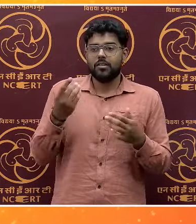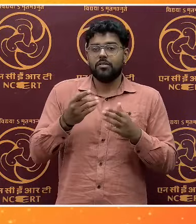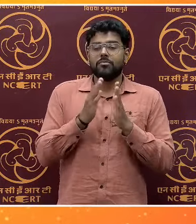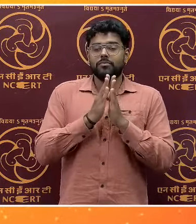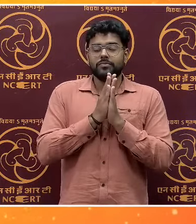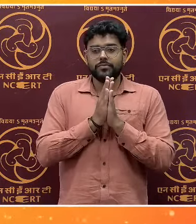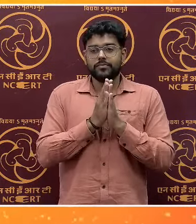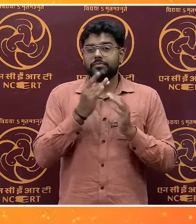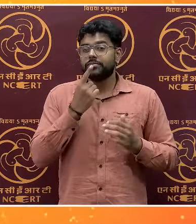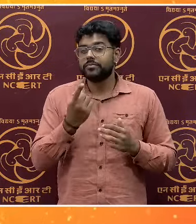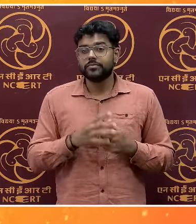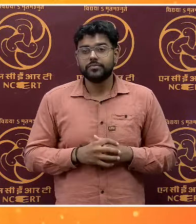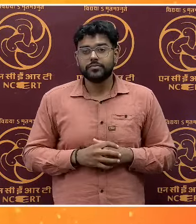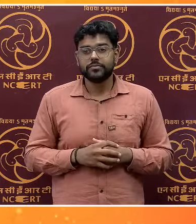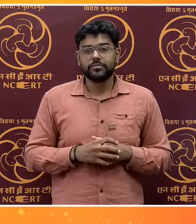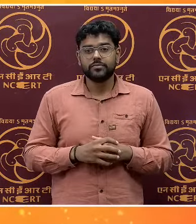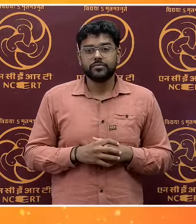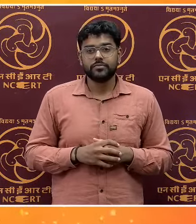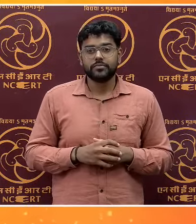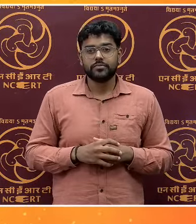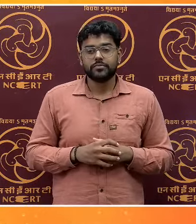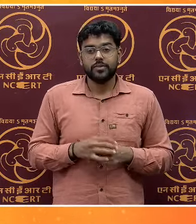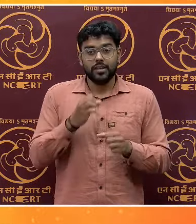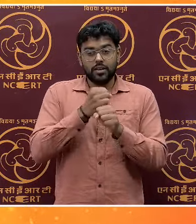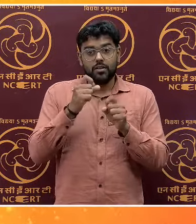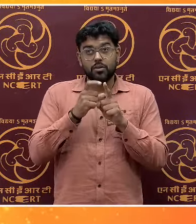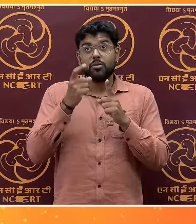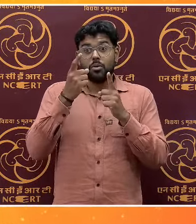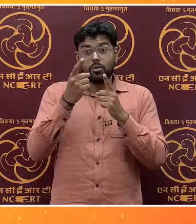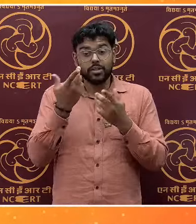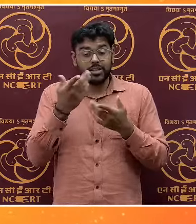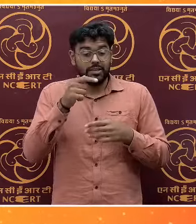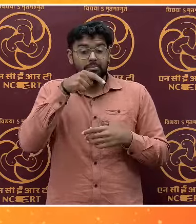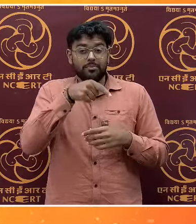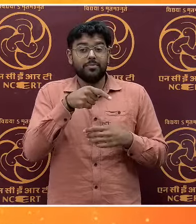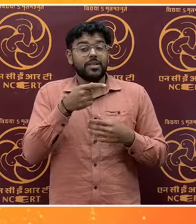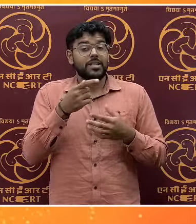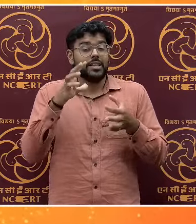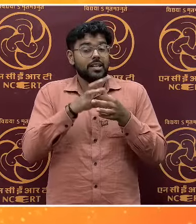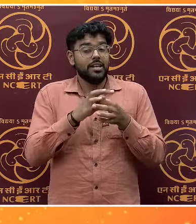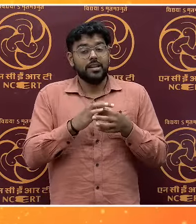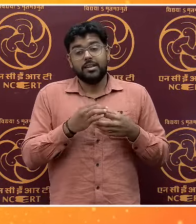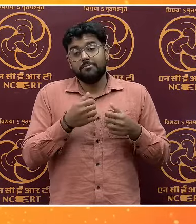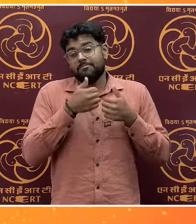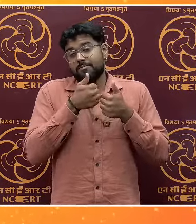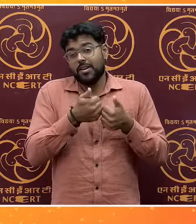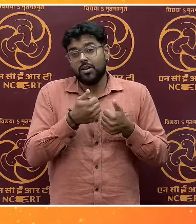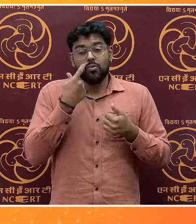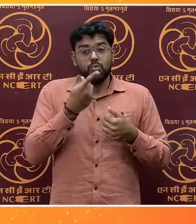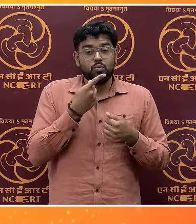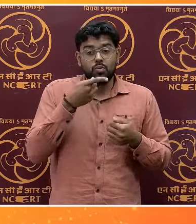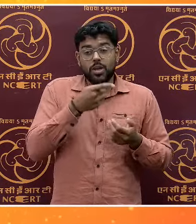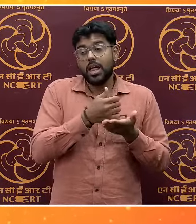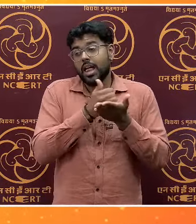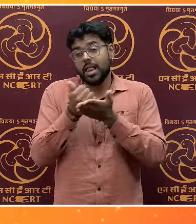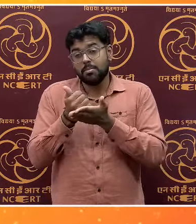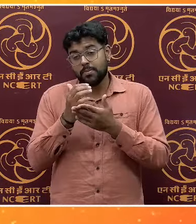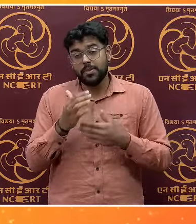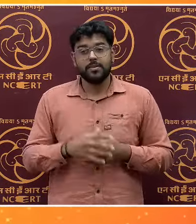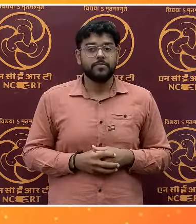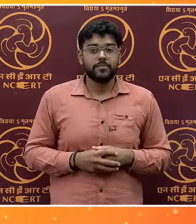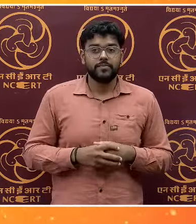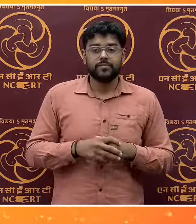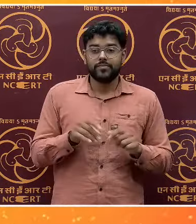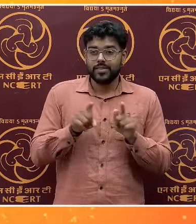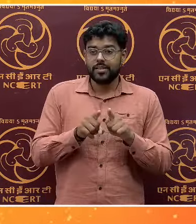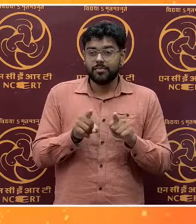said was, God be kind to the noble boy who is somebody's son and pride and joy. Lovely. Yeah.